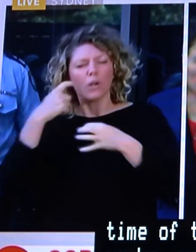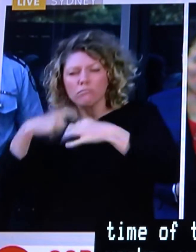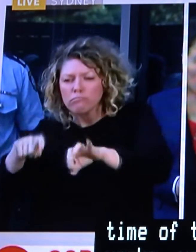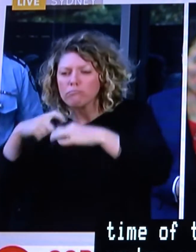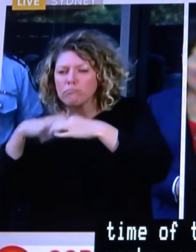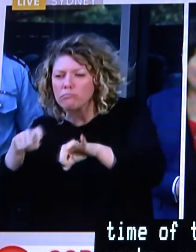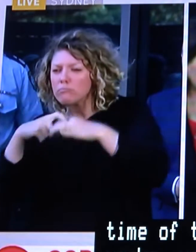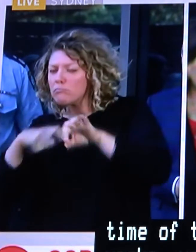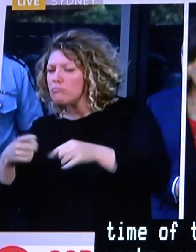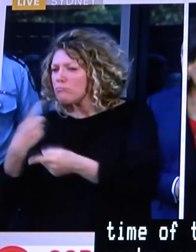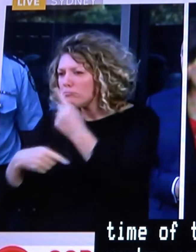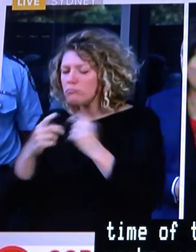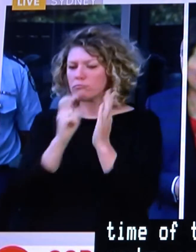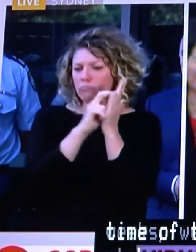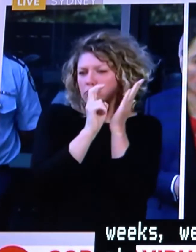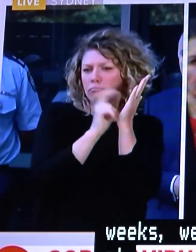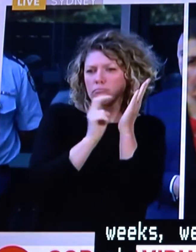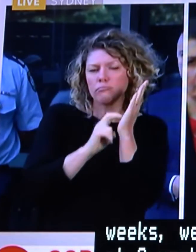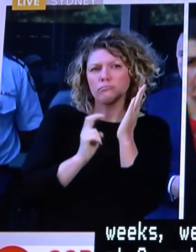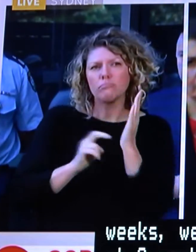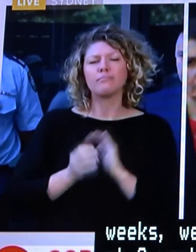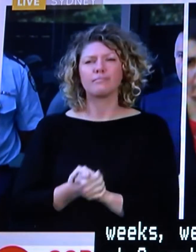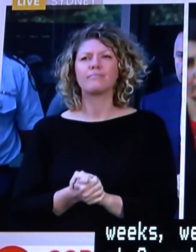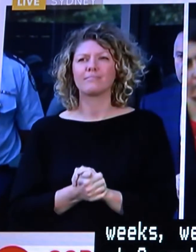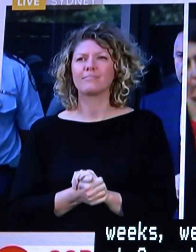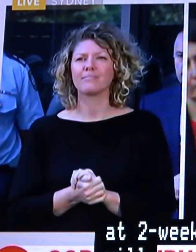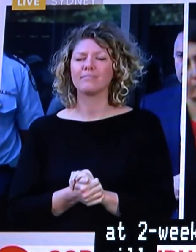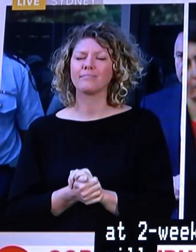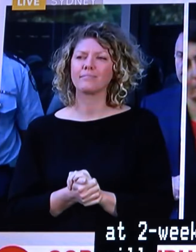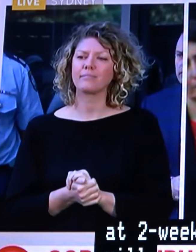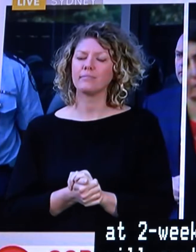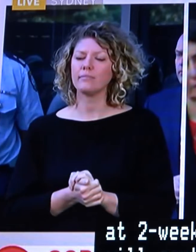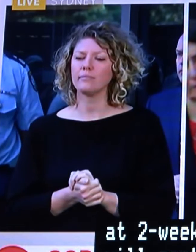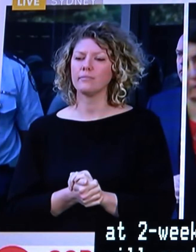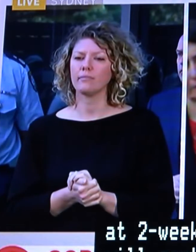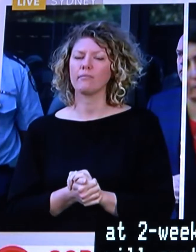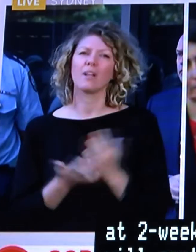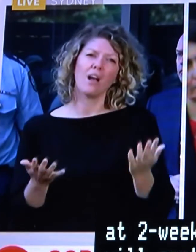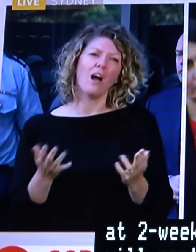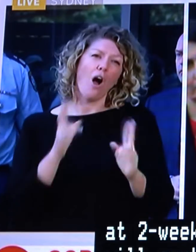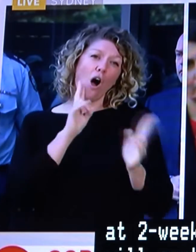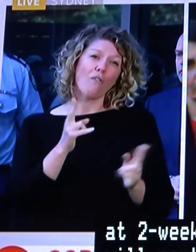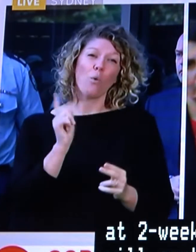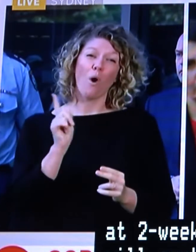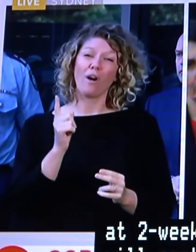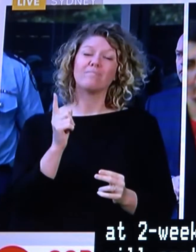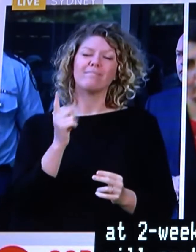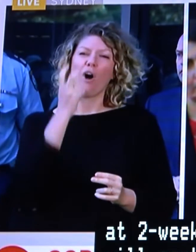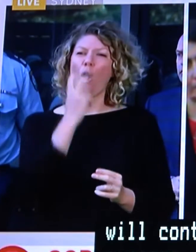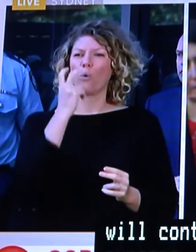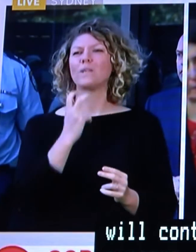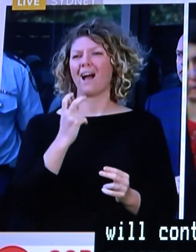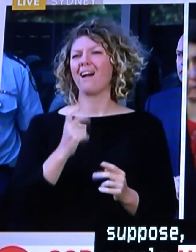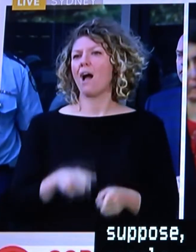data will continue to be updated. I suppose unsurprisingly, older people were found to take longer than